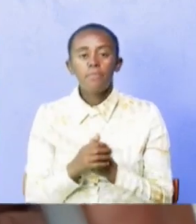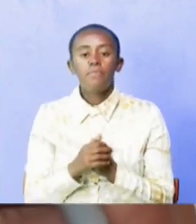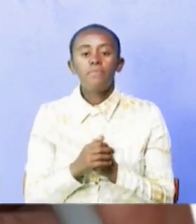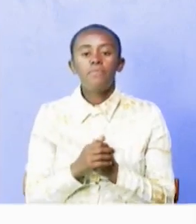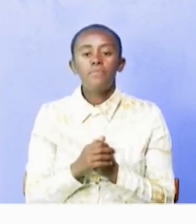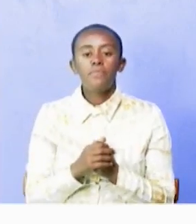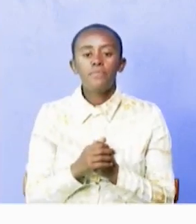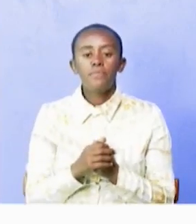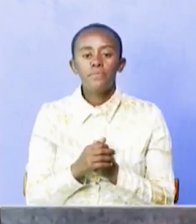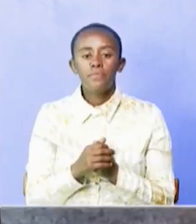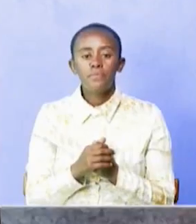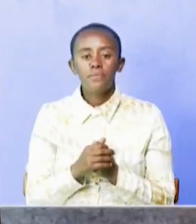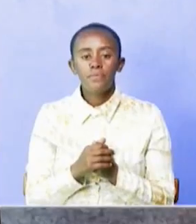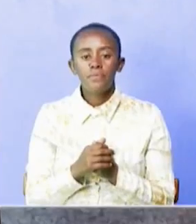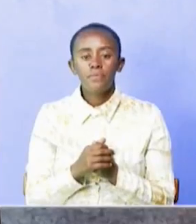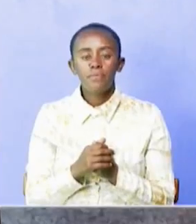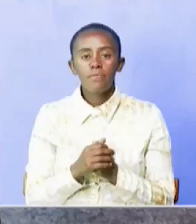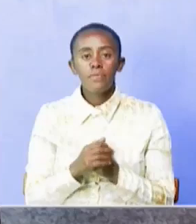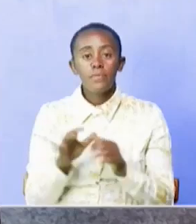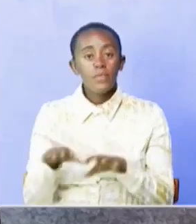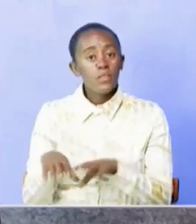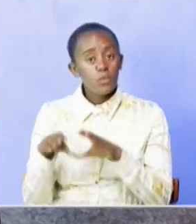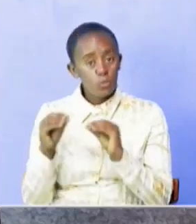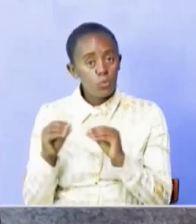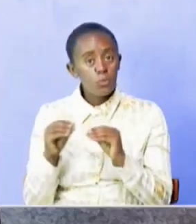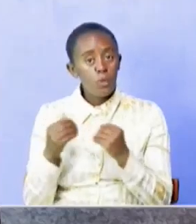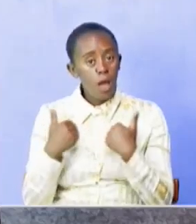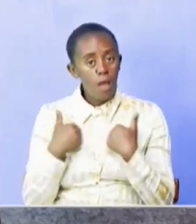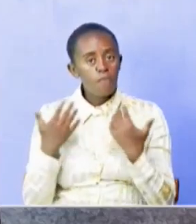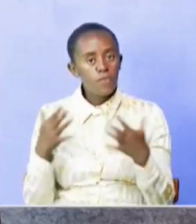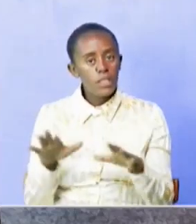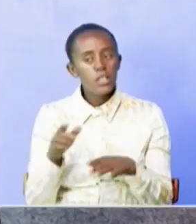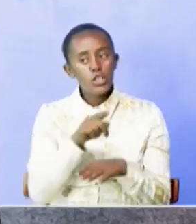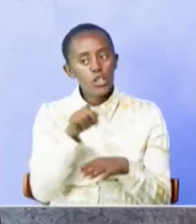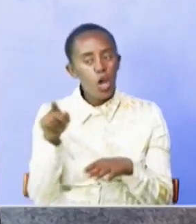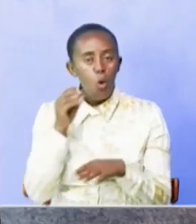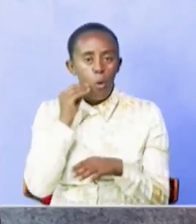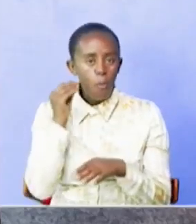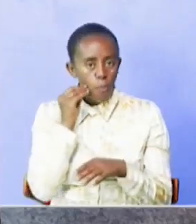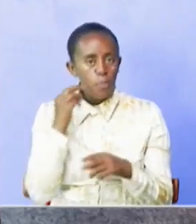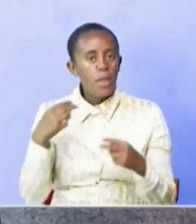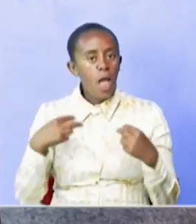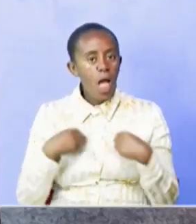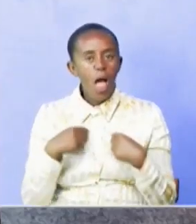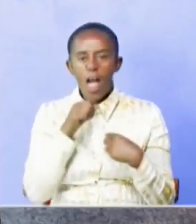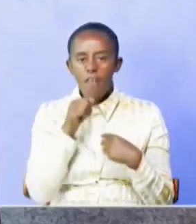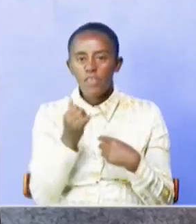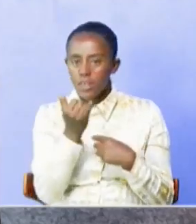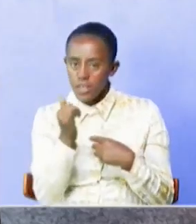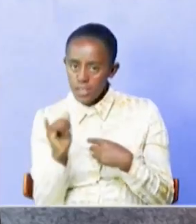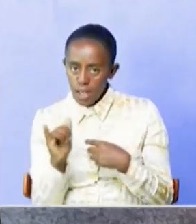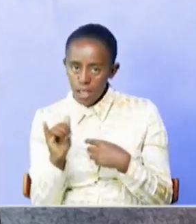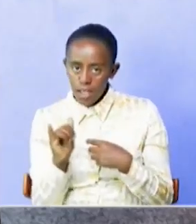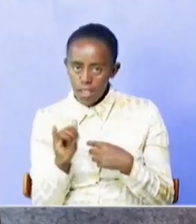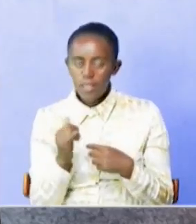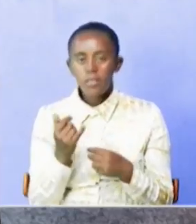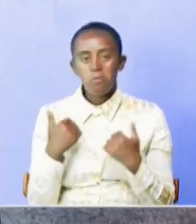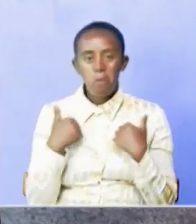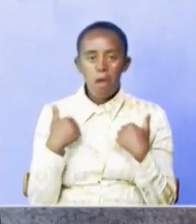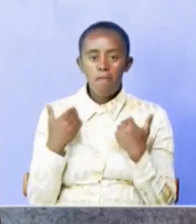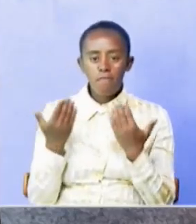Question mark. Students have finished their homework. Haven't they? So we have